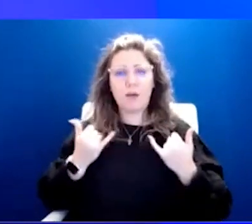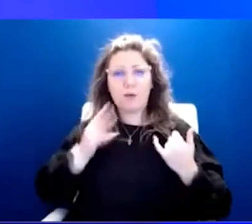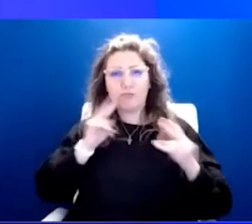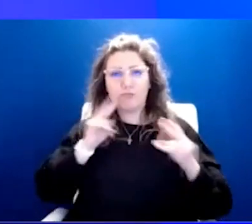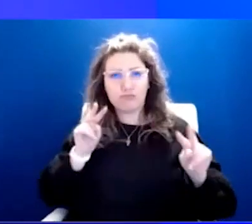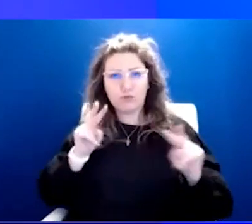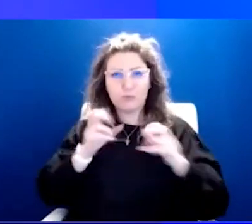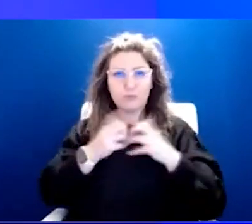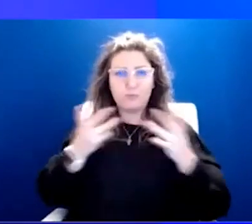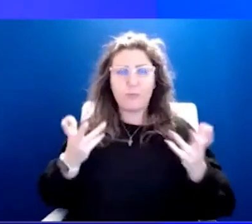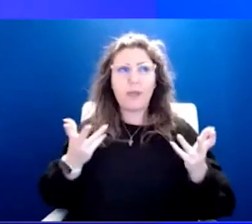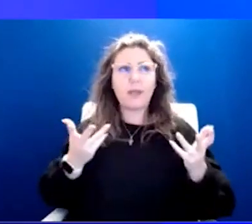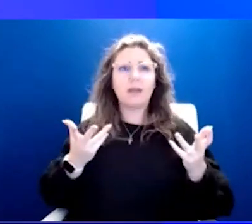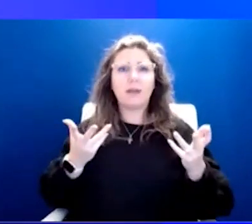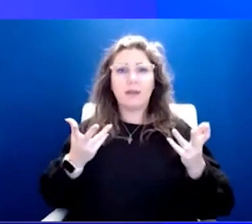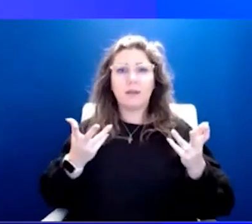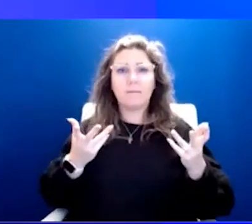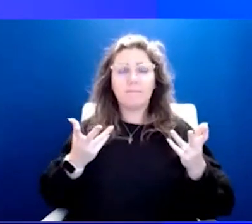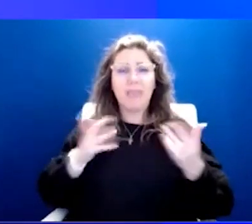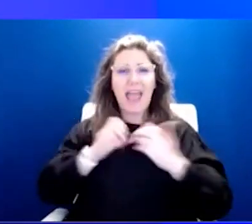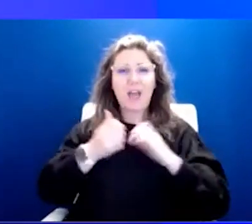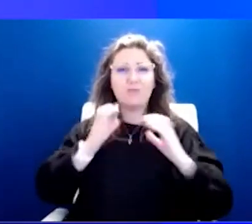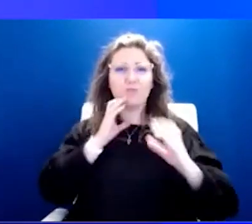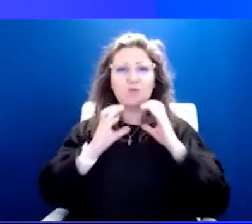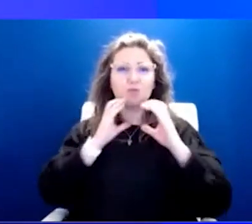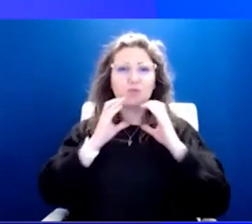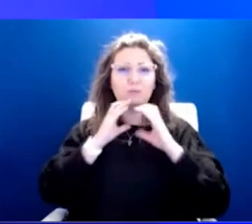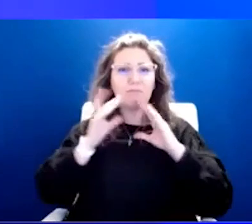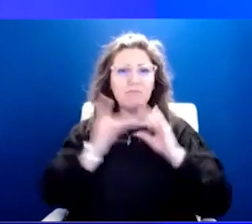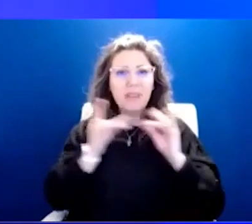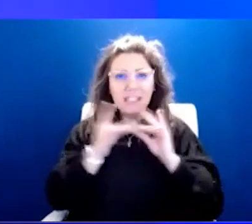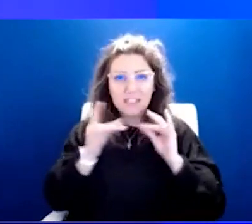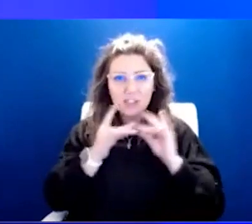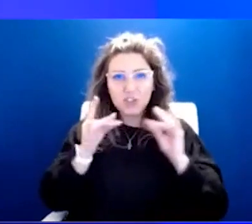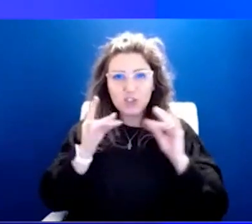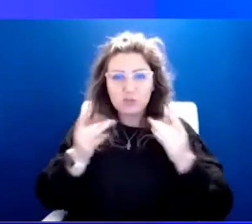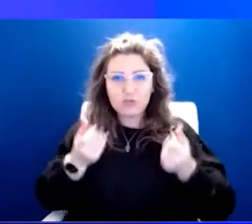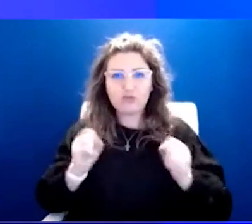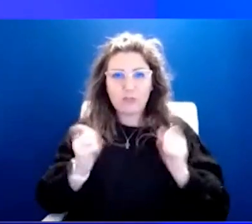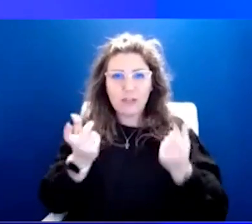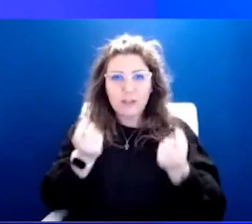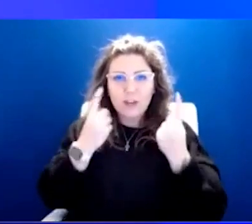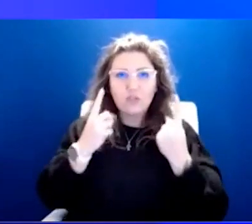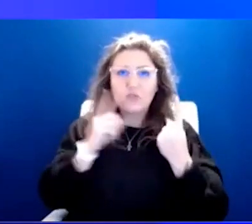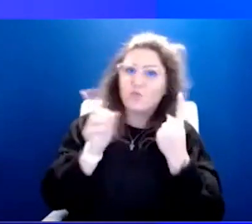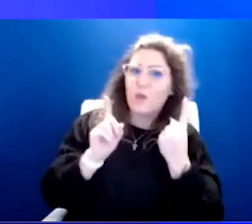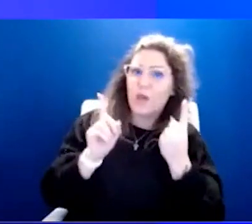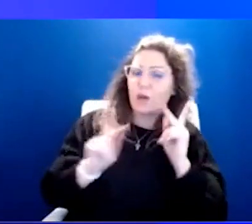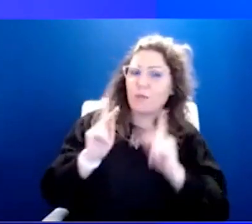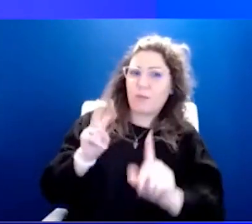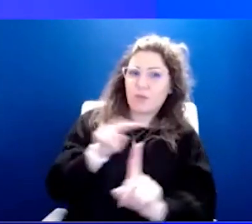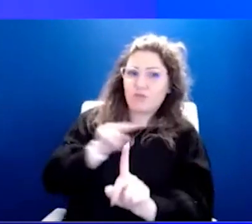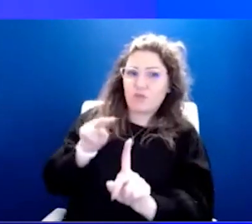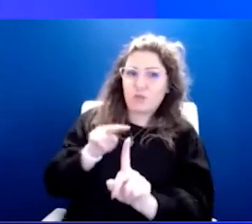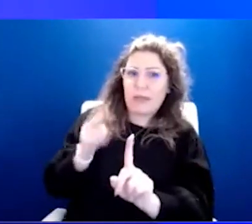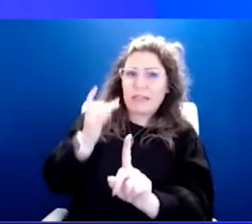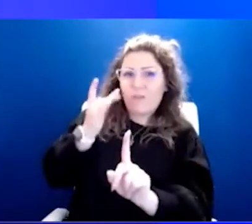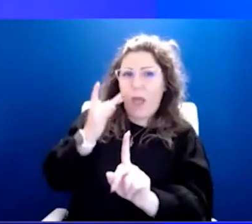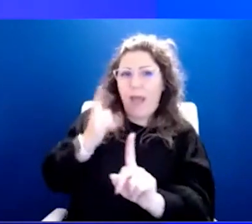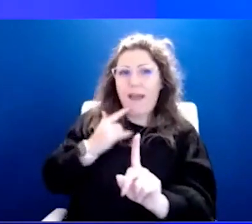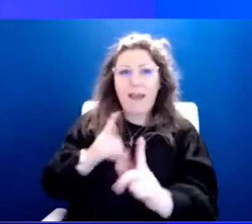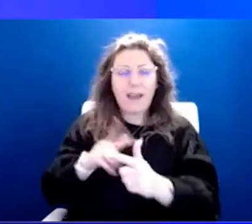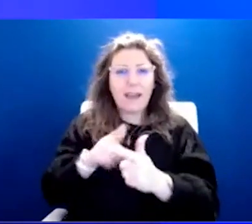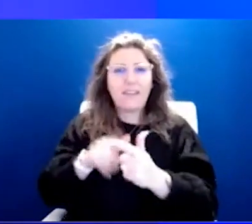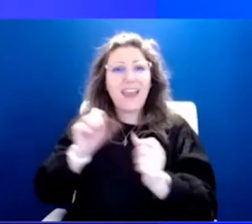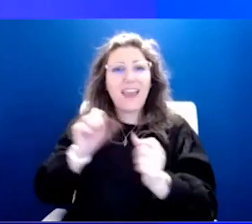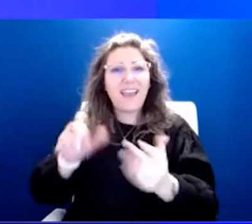different means of communication, of messaging, of trying to understand where people's perspectives are so that we can reach them and